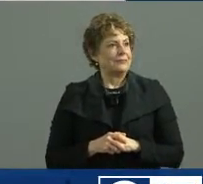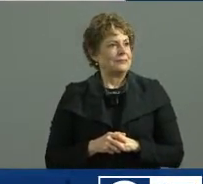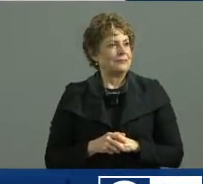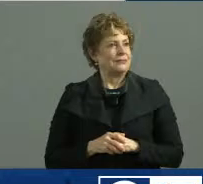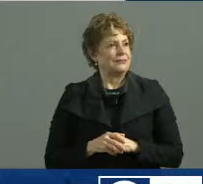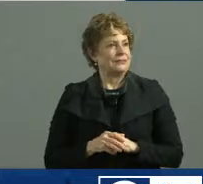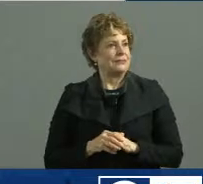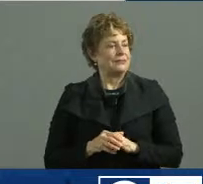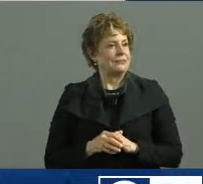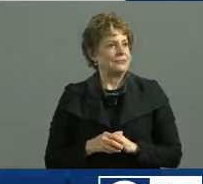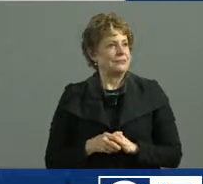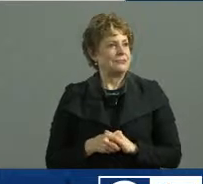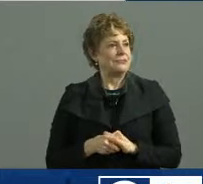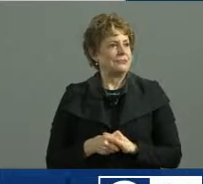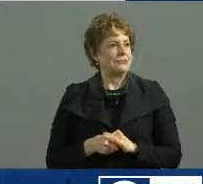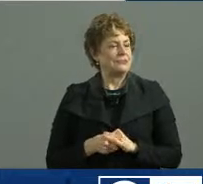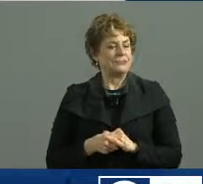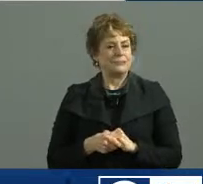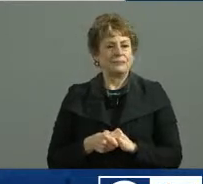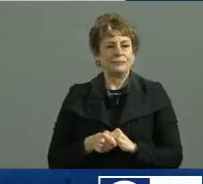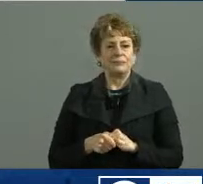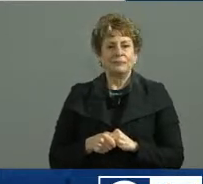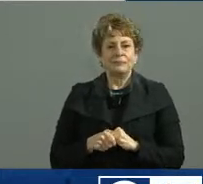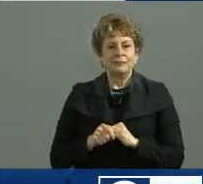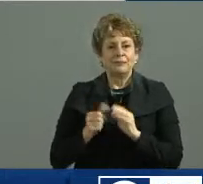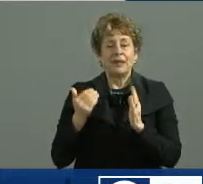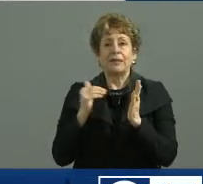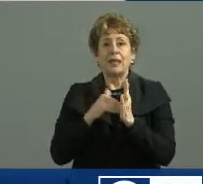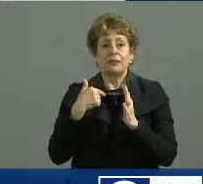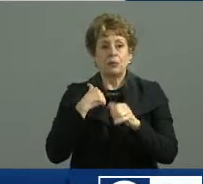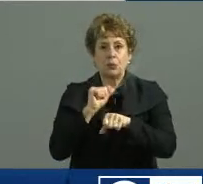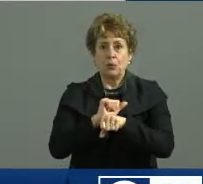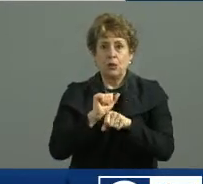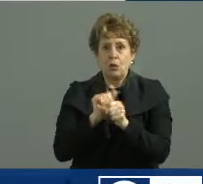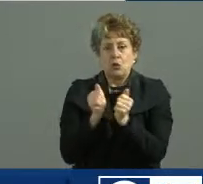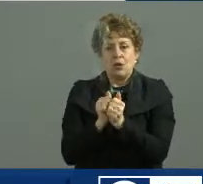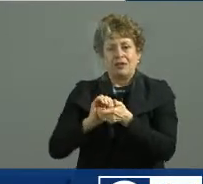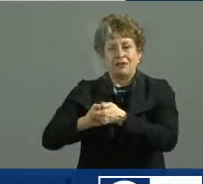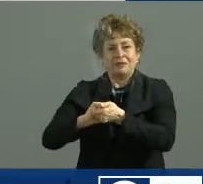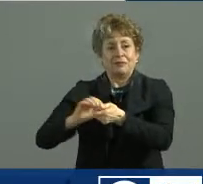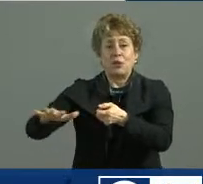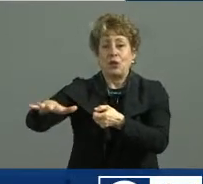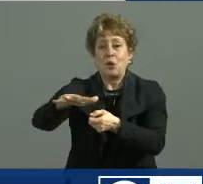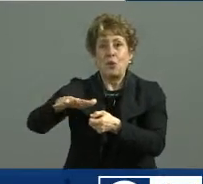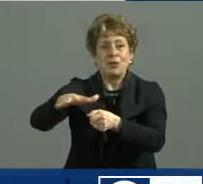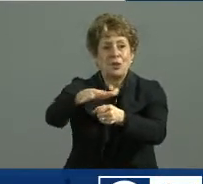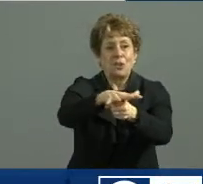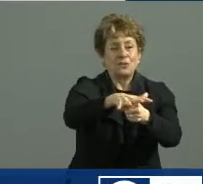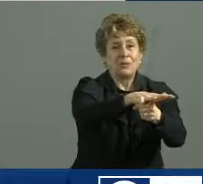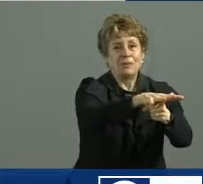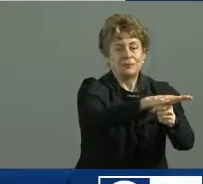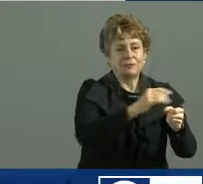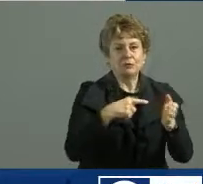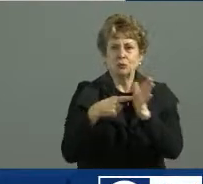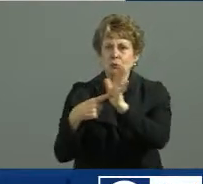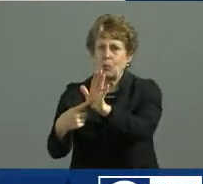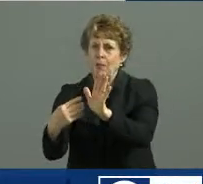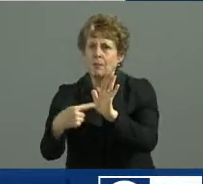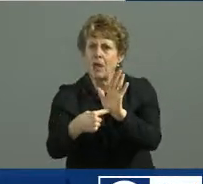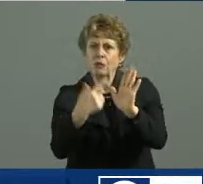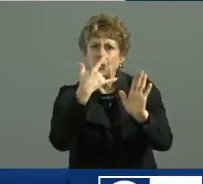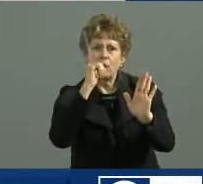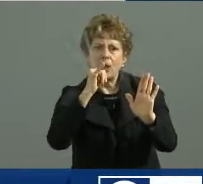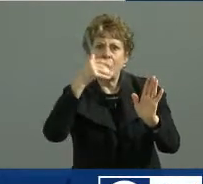So again, we work on a local allocator model for vaccine distribution. As a reminder,